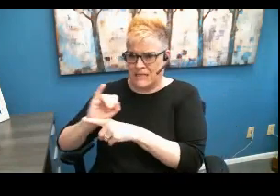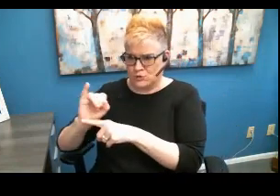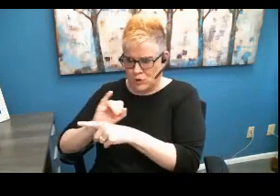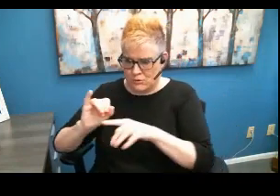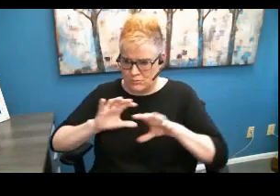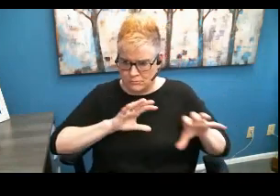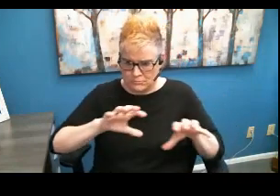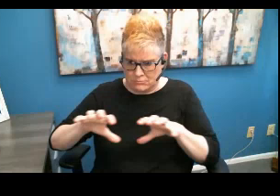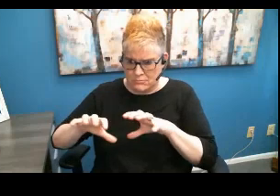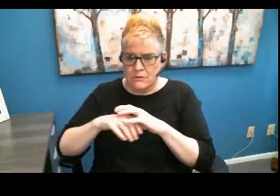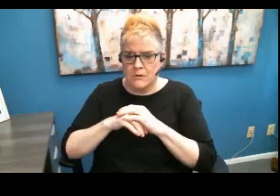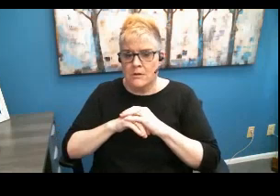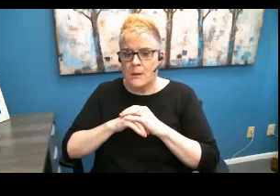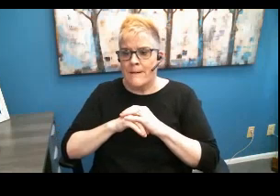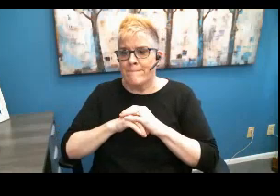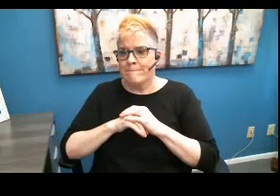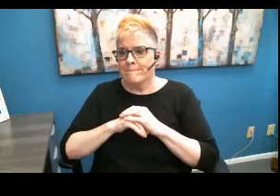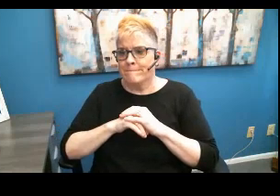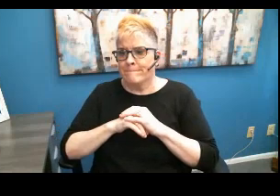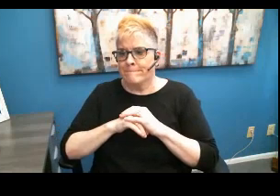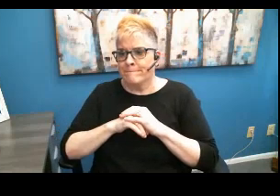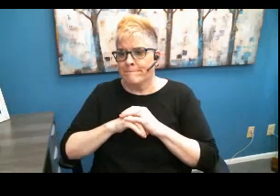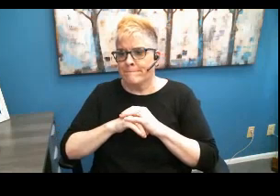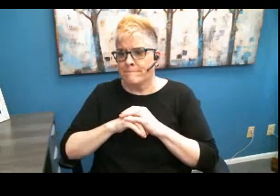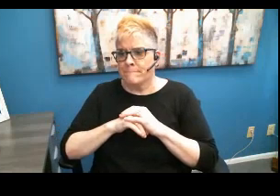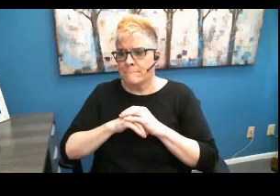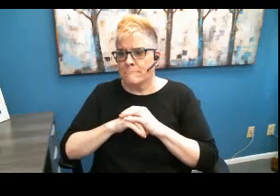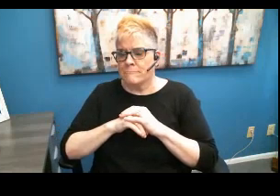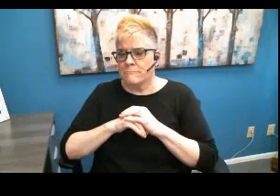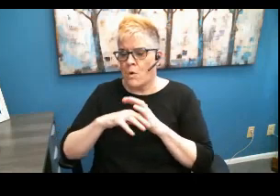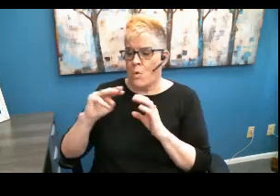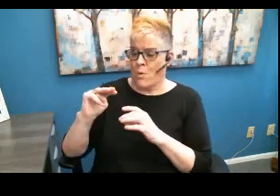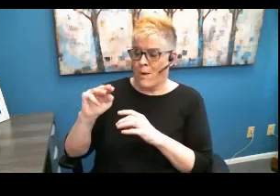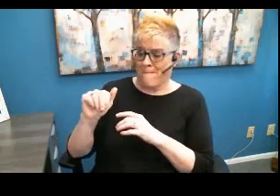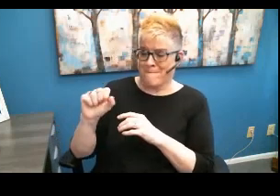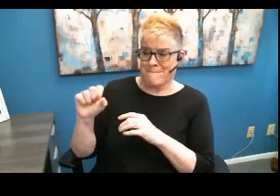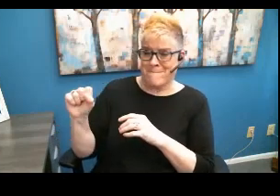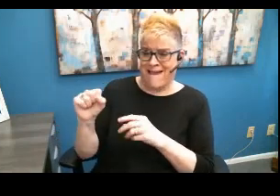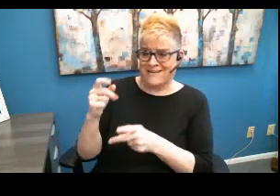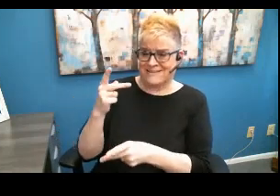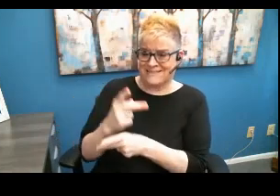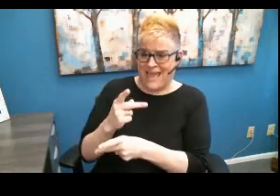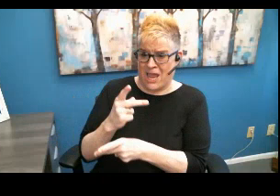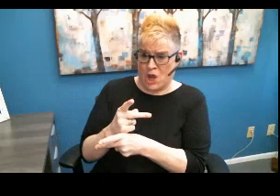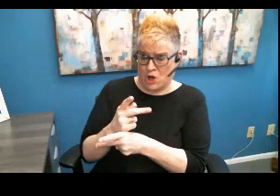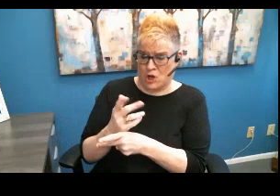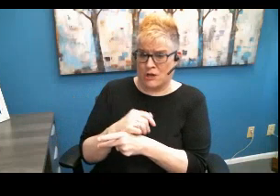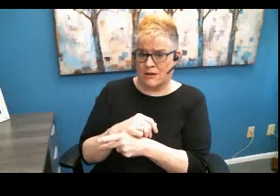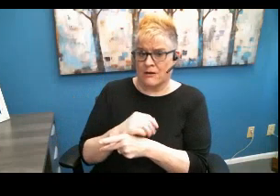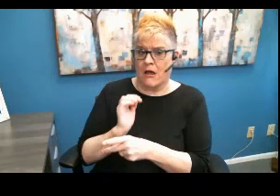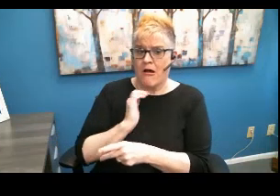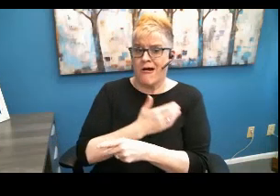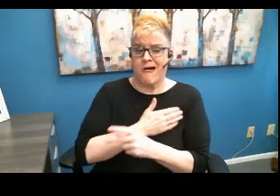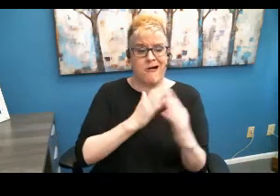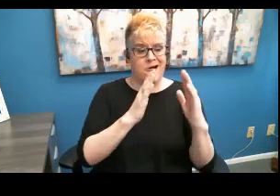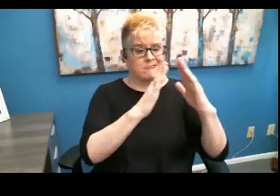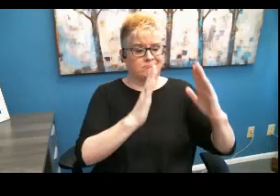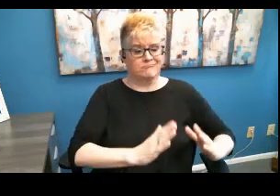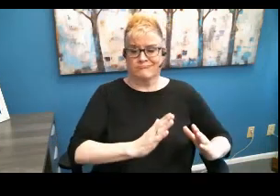as we go through this, and just from a mass care perspective, I think you need to understand is that our residential